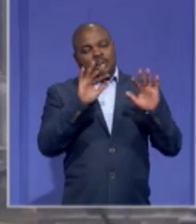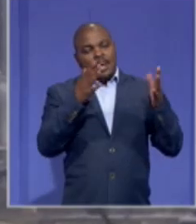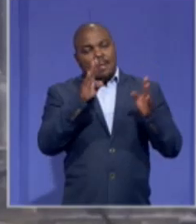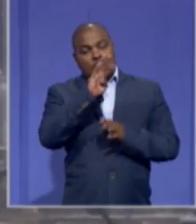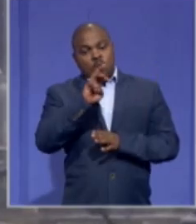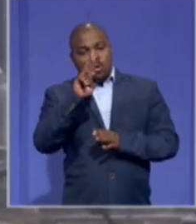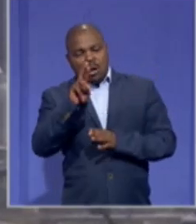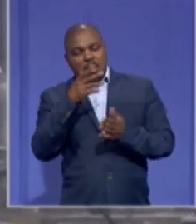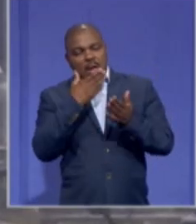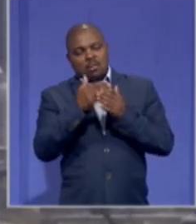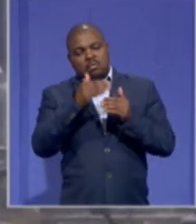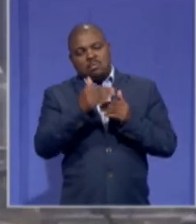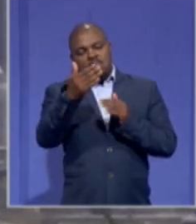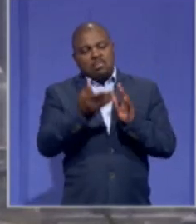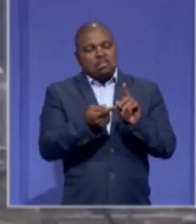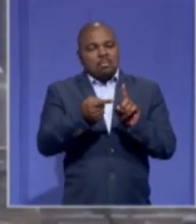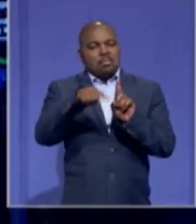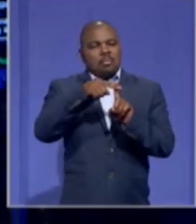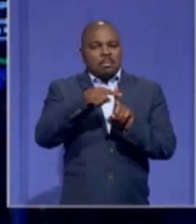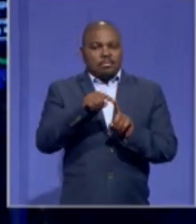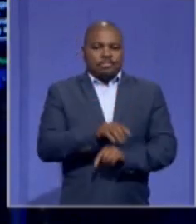ha lekgetho isawo.